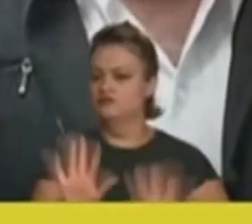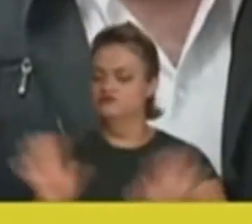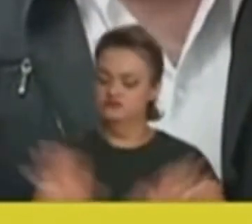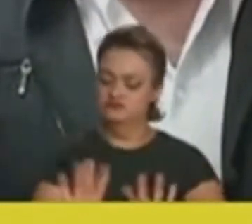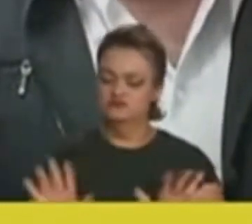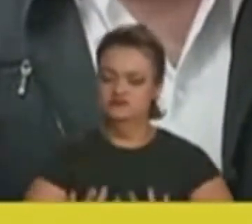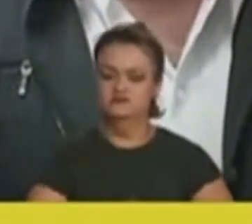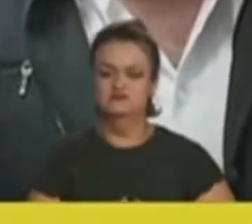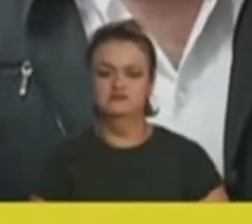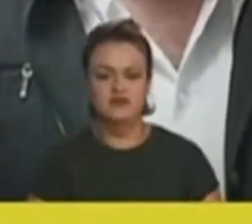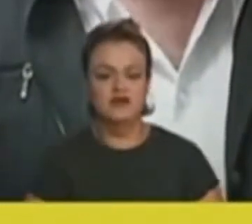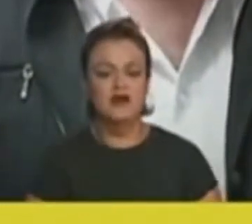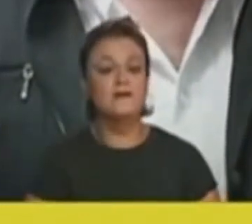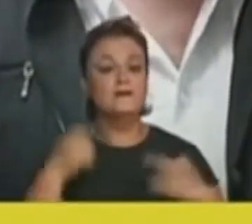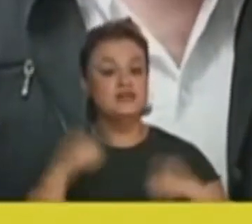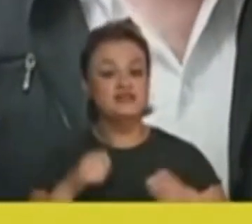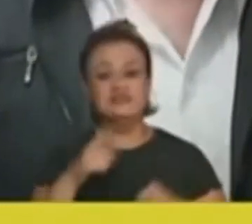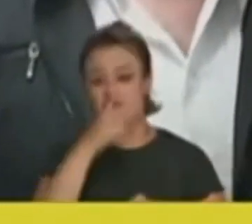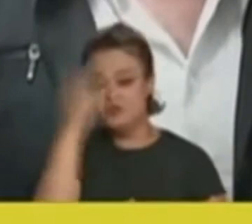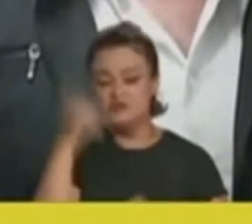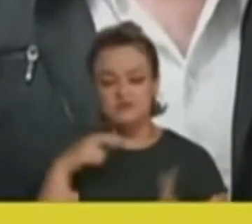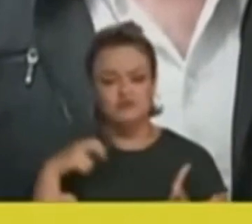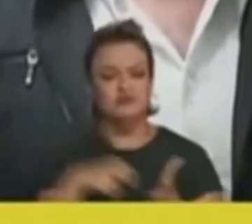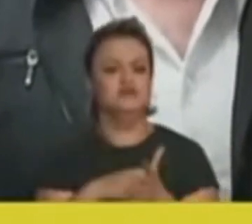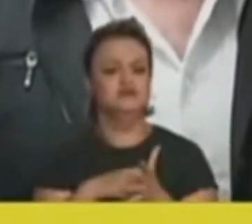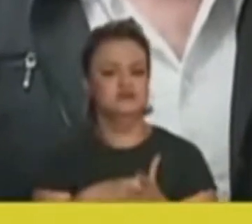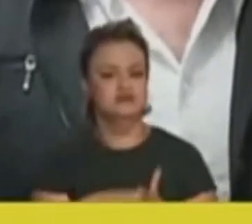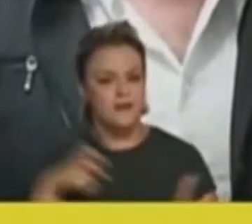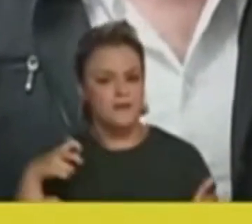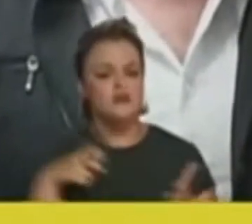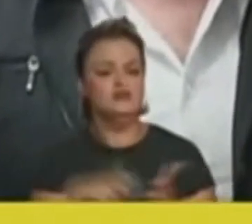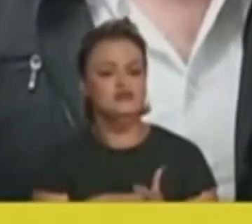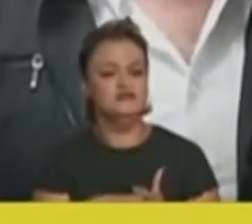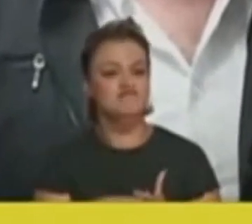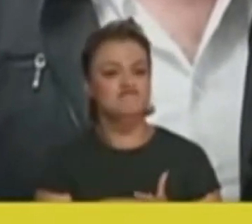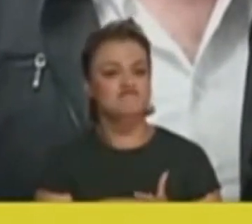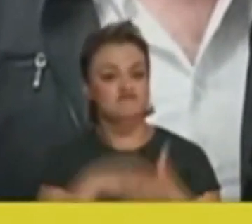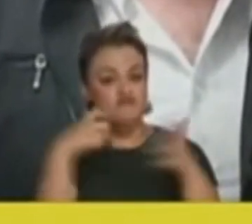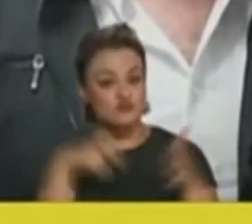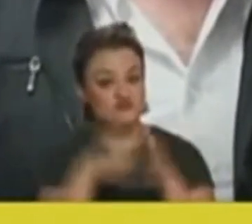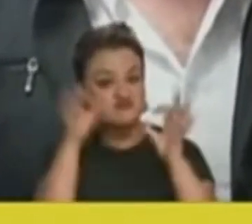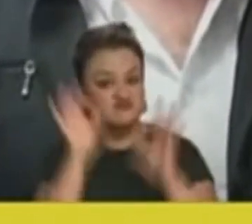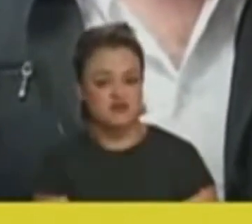need to be punished, so no one ever dares